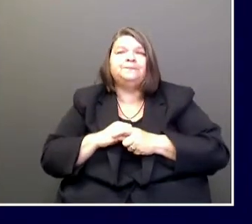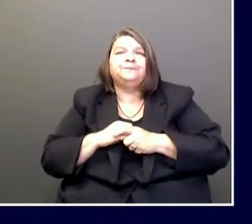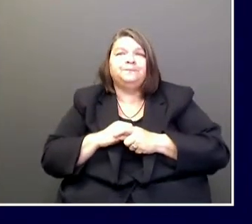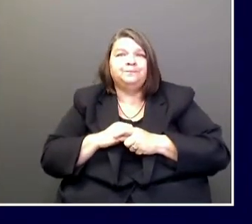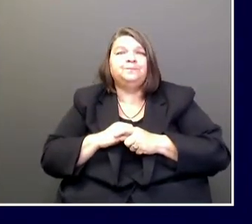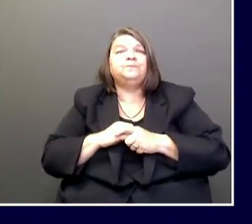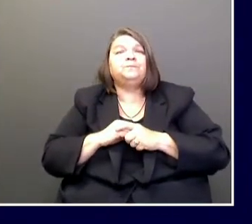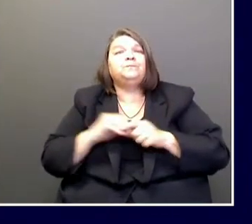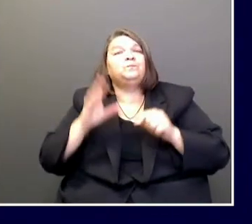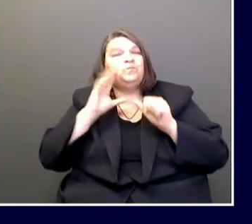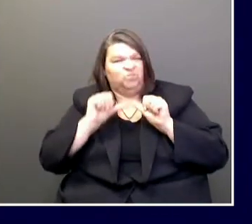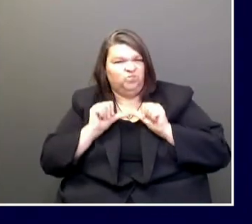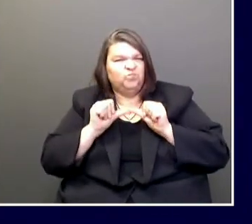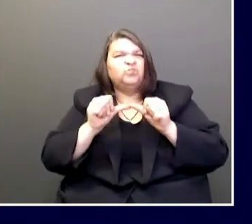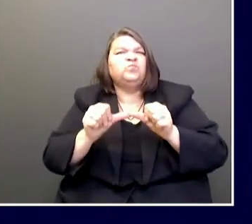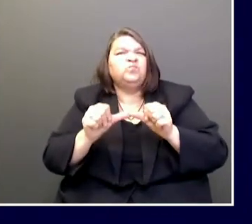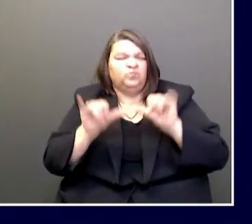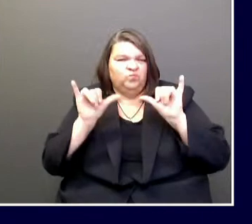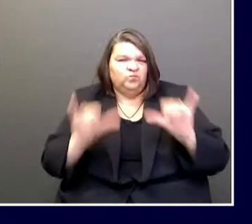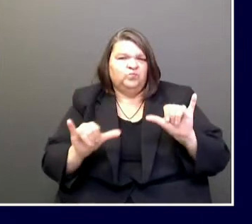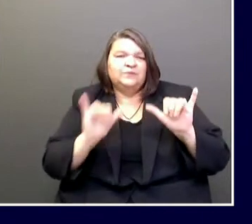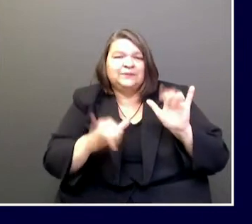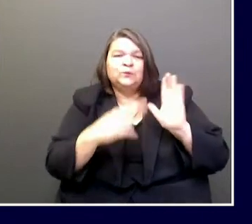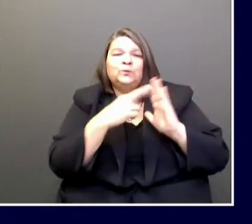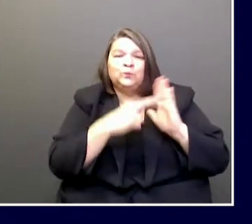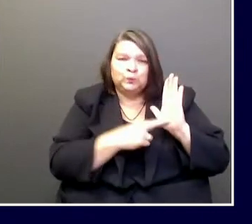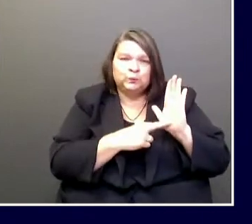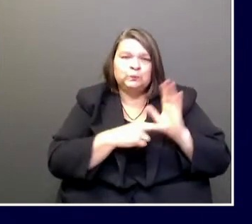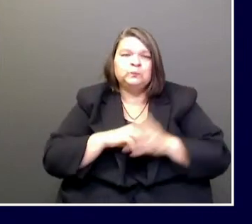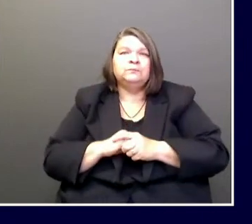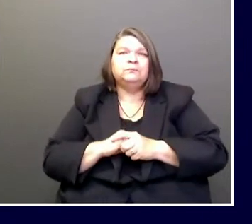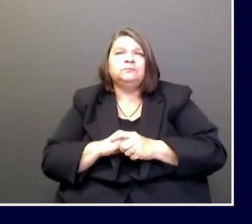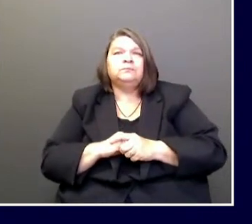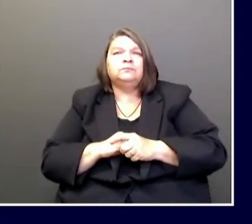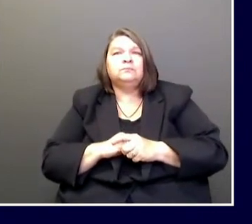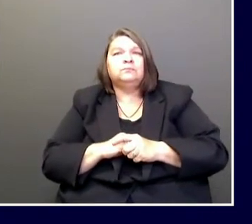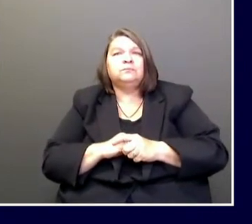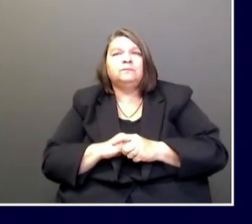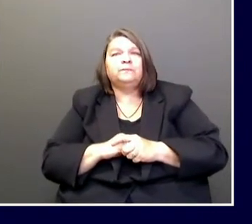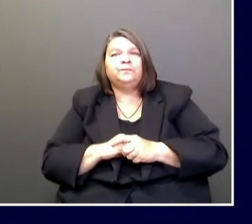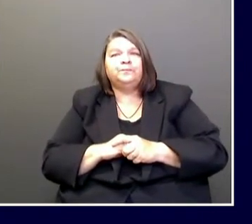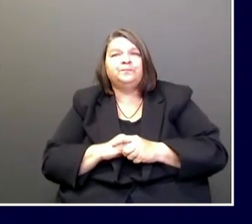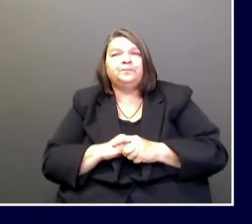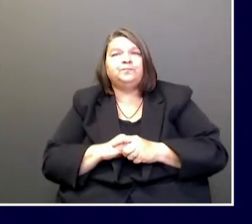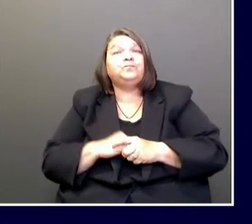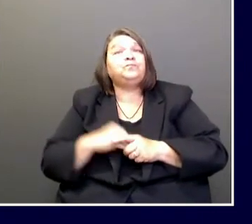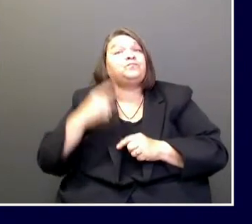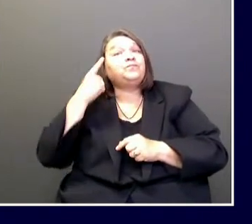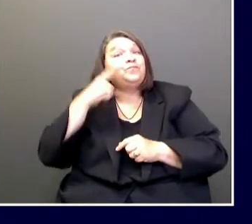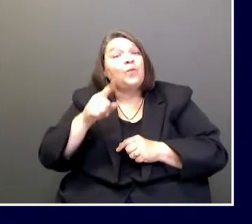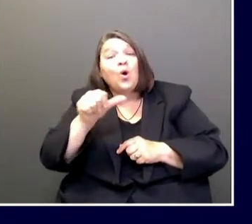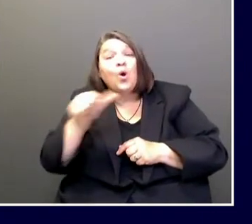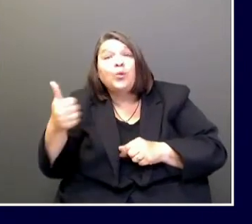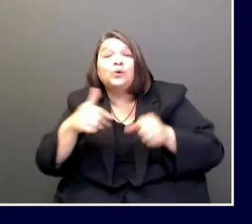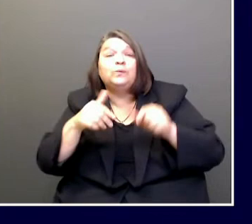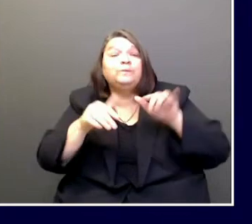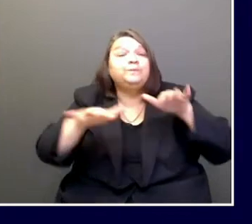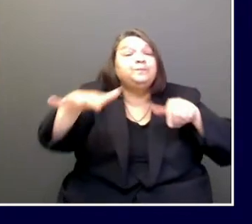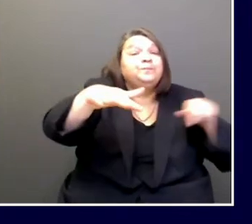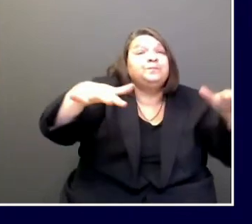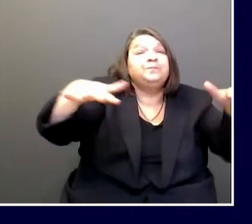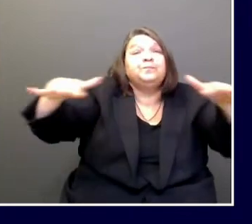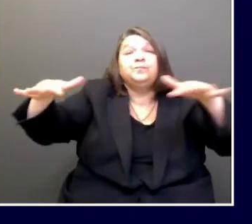will do what we just discussed about different settings, is also recommend in those areas of the state where the